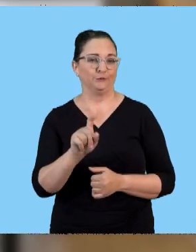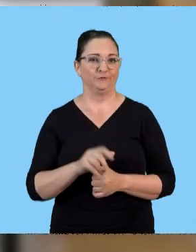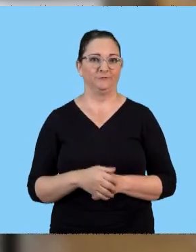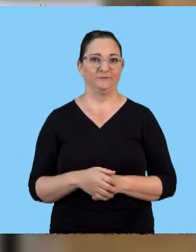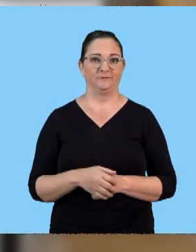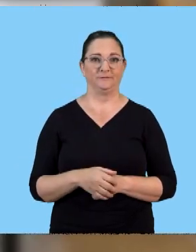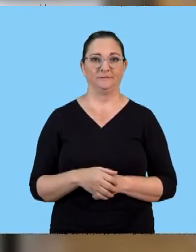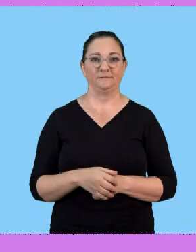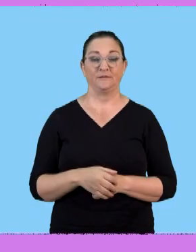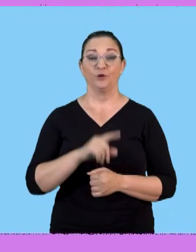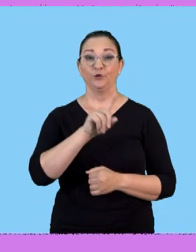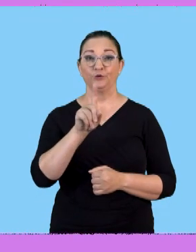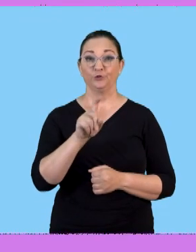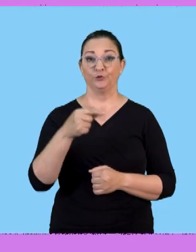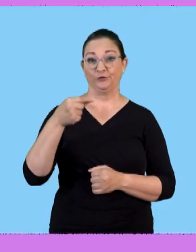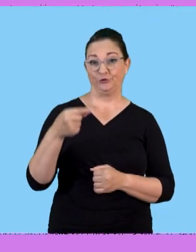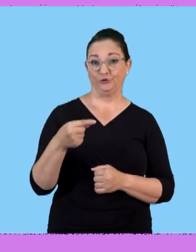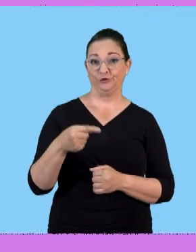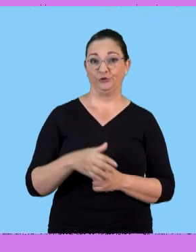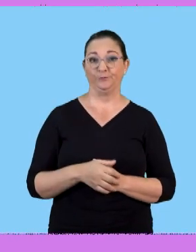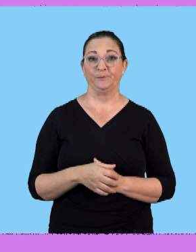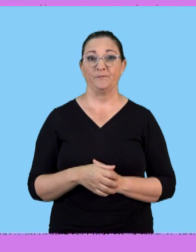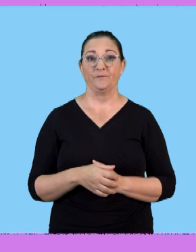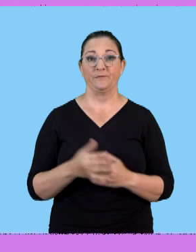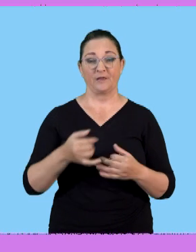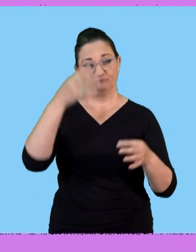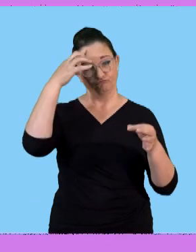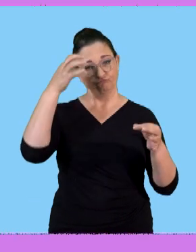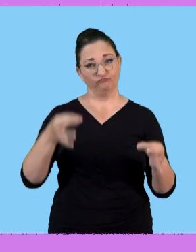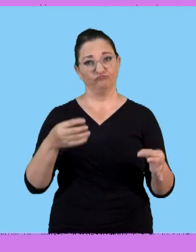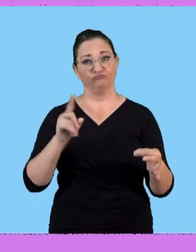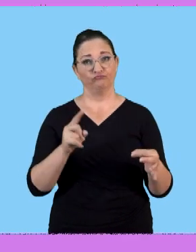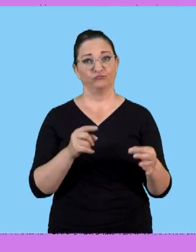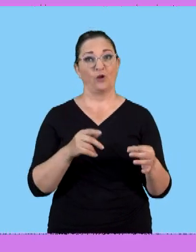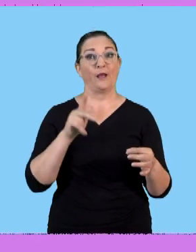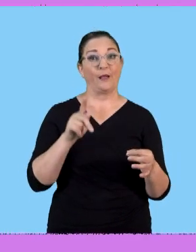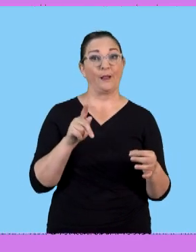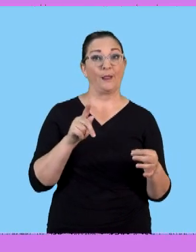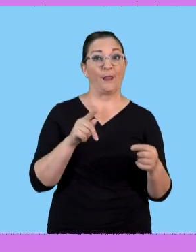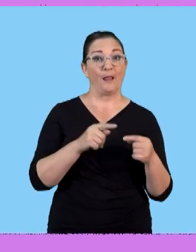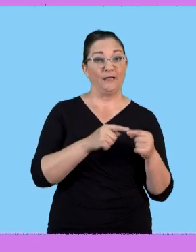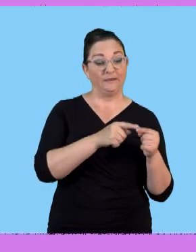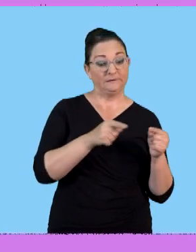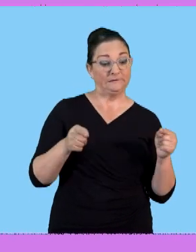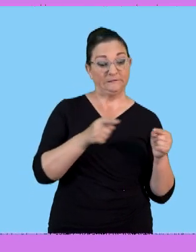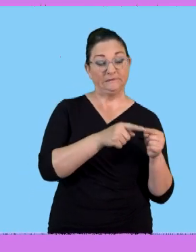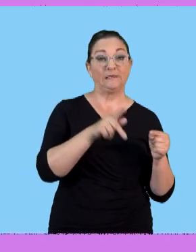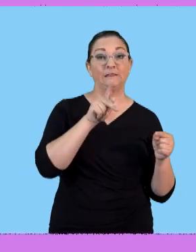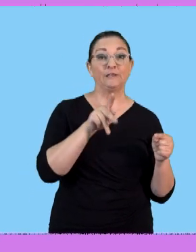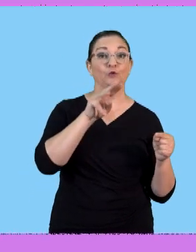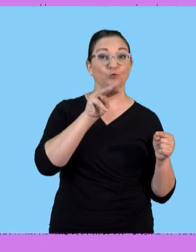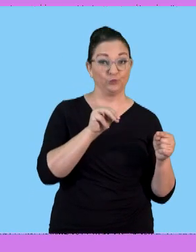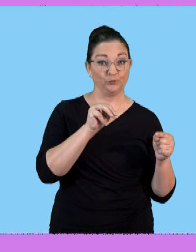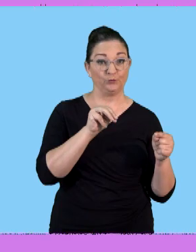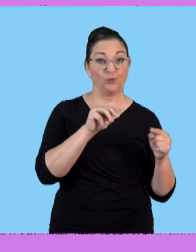Question number G. It says, determine the distance in kilometers. Right, so now we're looking at distance. In this time around,